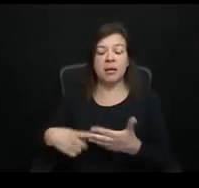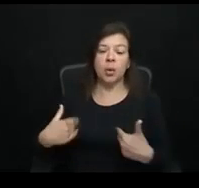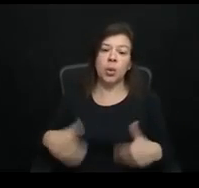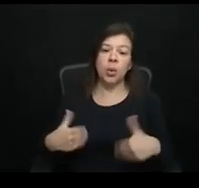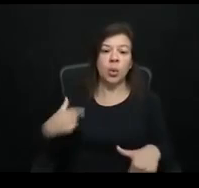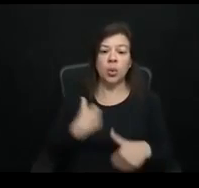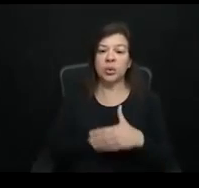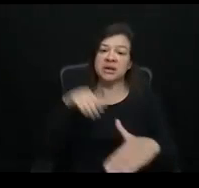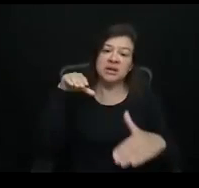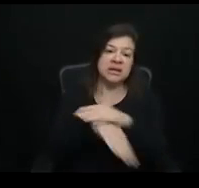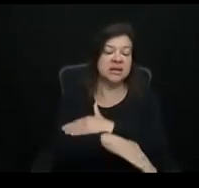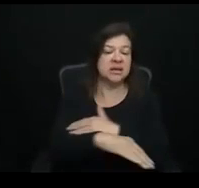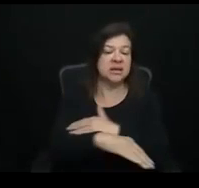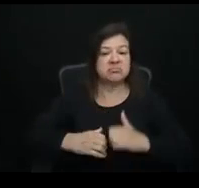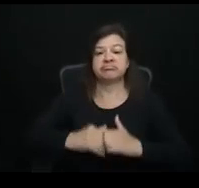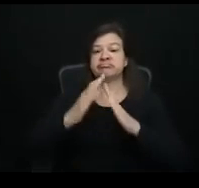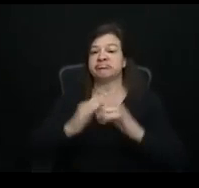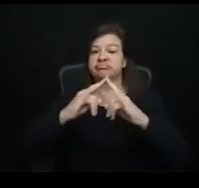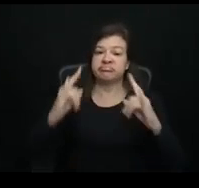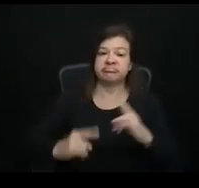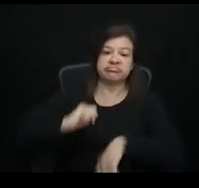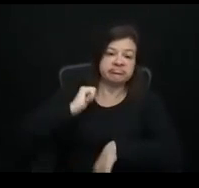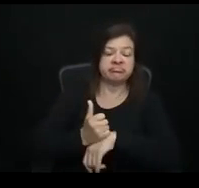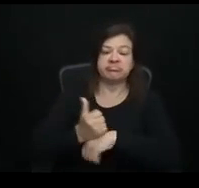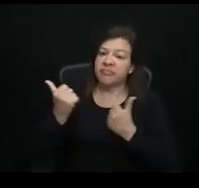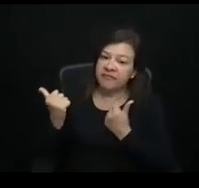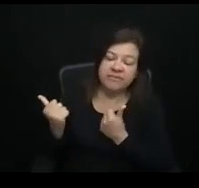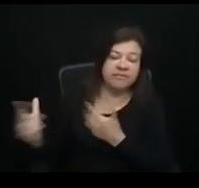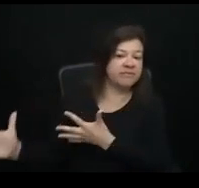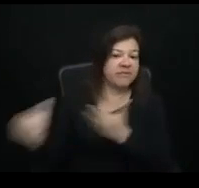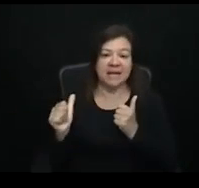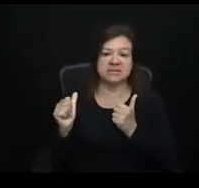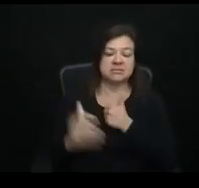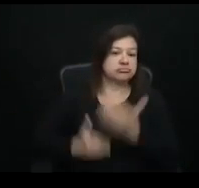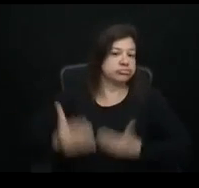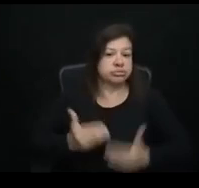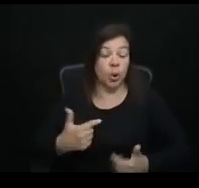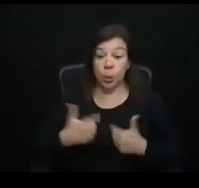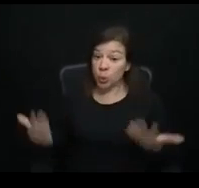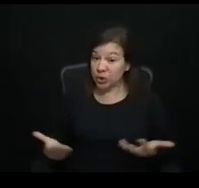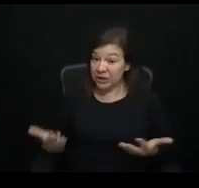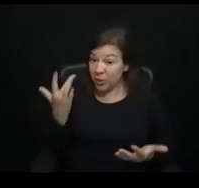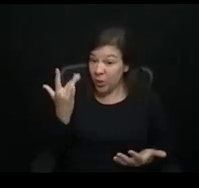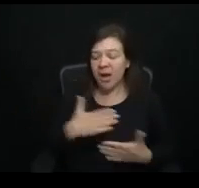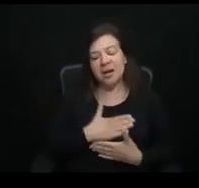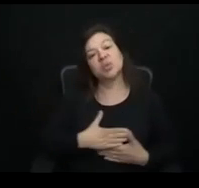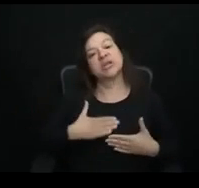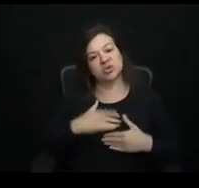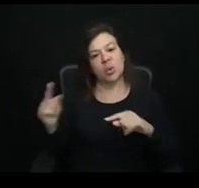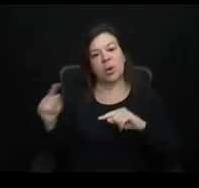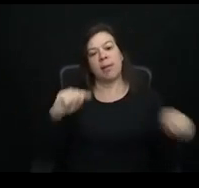come in and we set up a camp and we do all those things, but we're here for you, and we're here because we enjoy doing that, coming in, helping